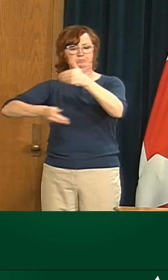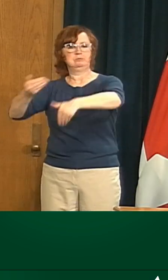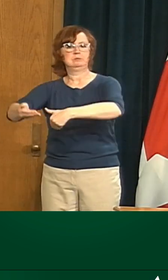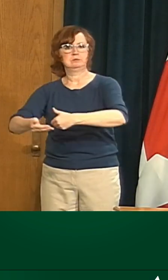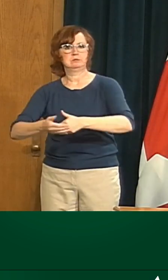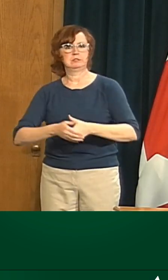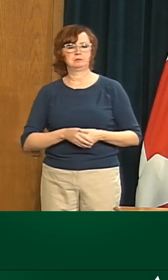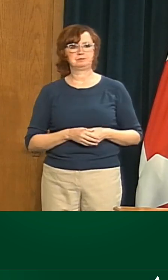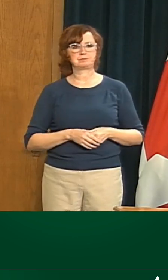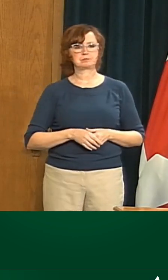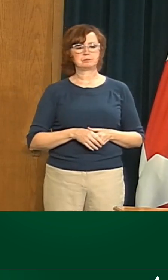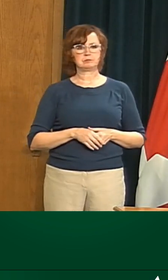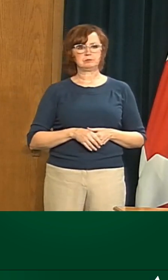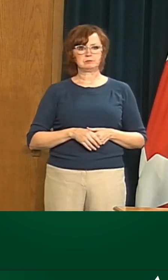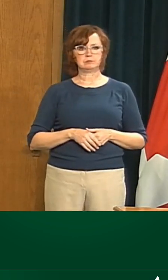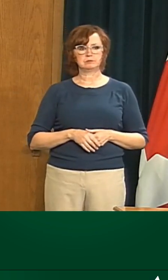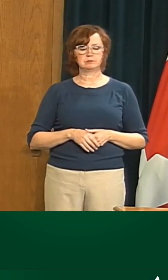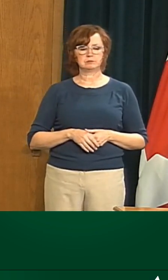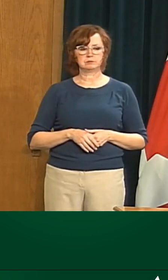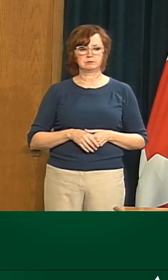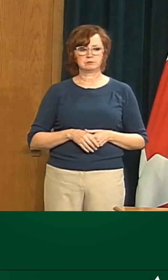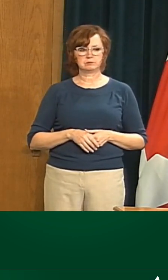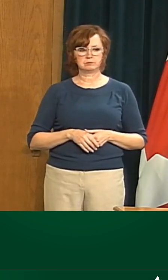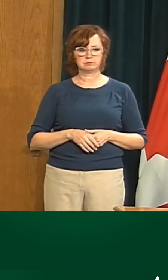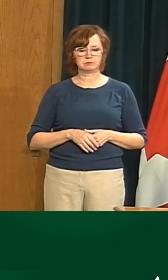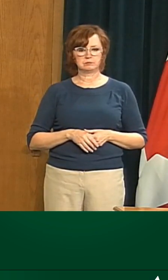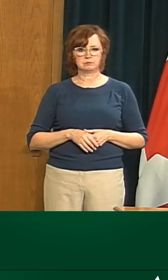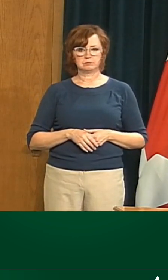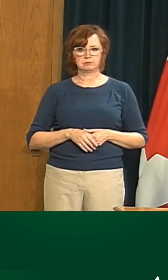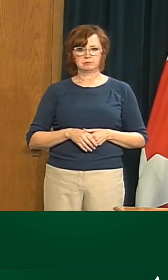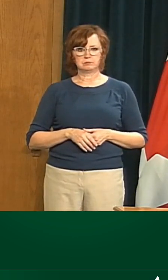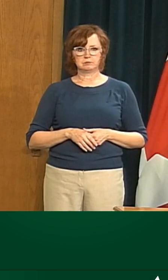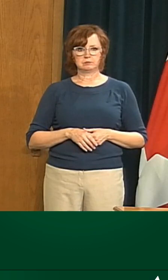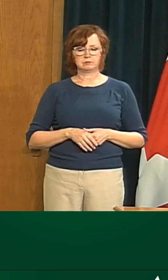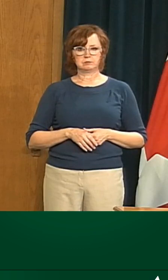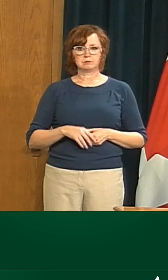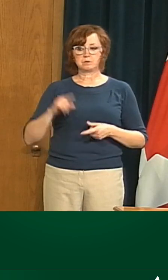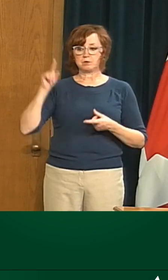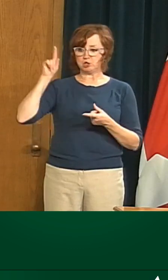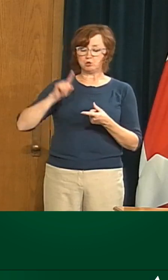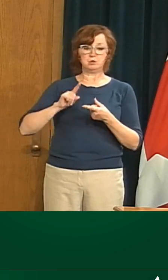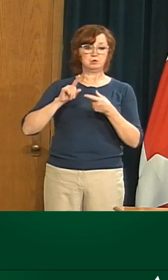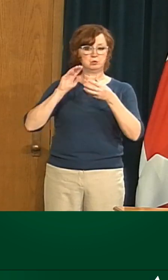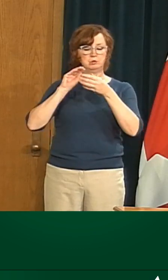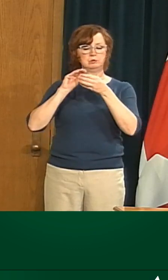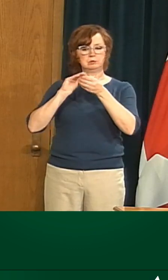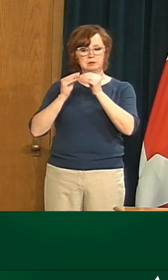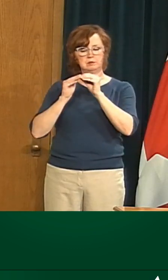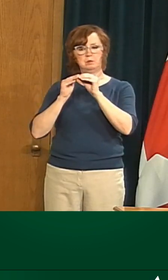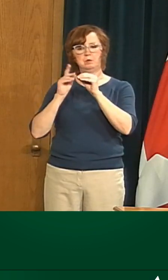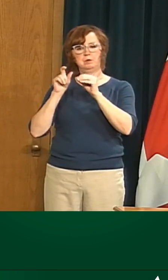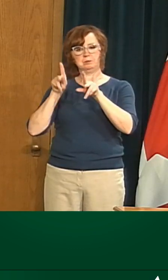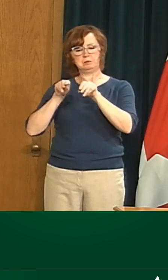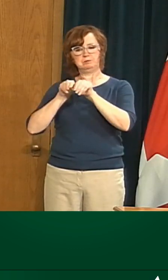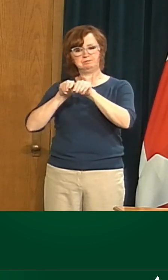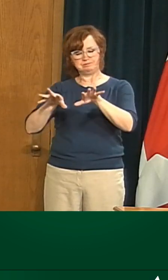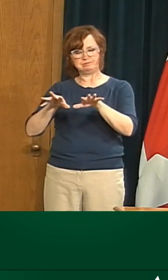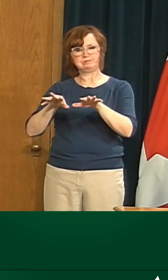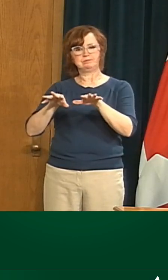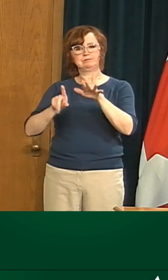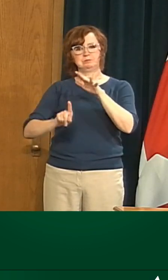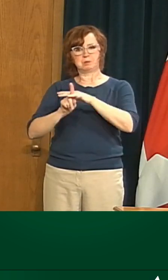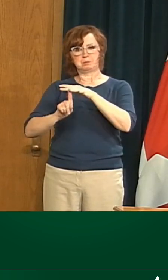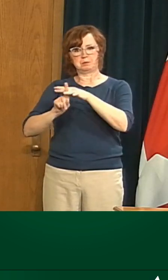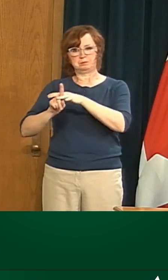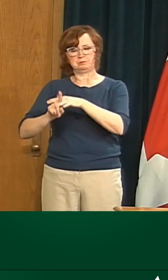issues that may be present in allowing that virus to spread in that particular instance.